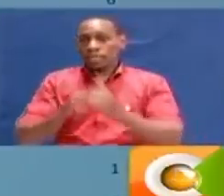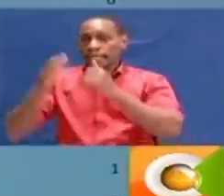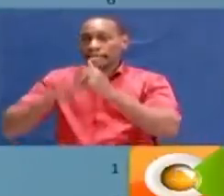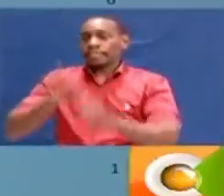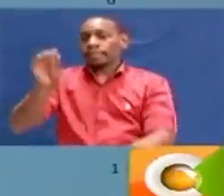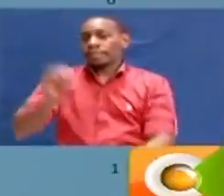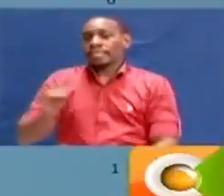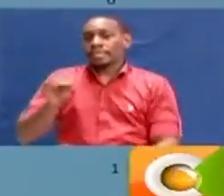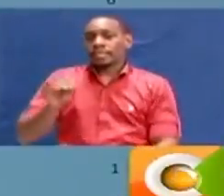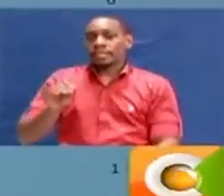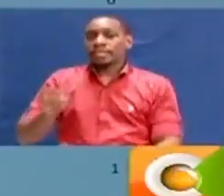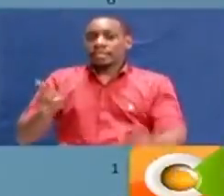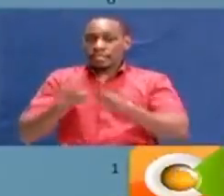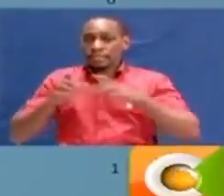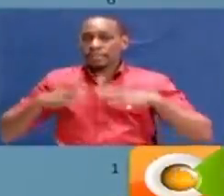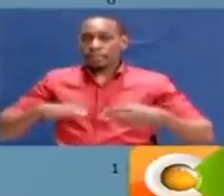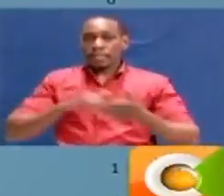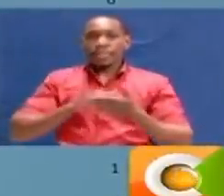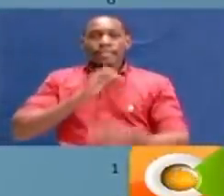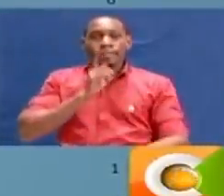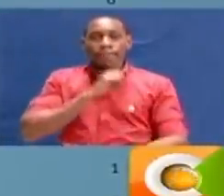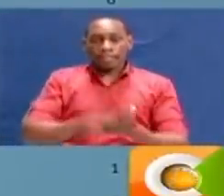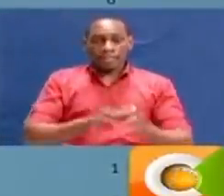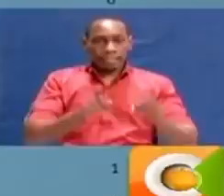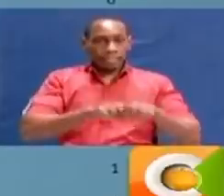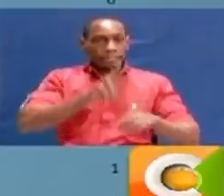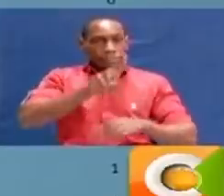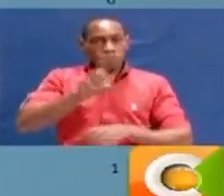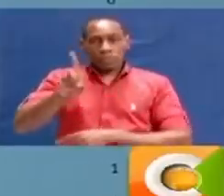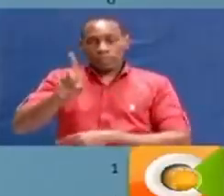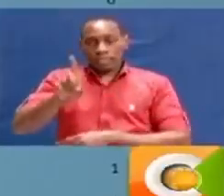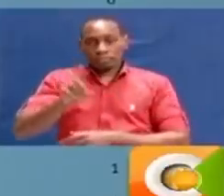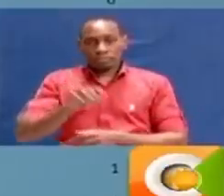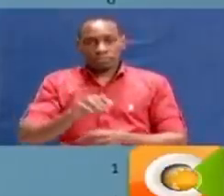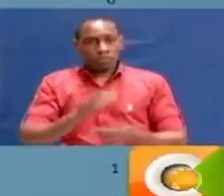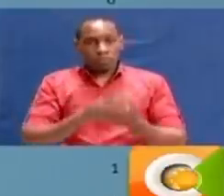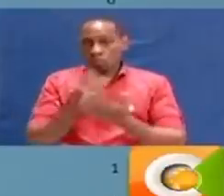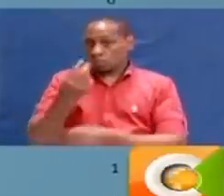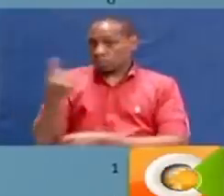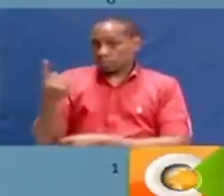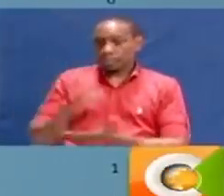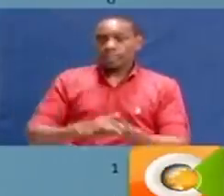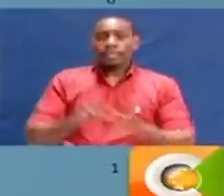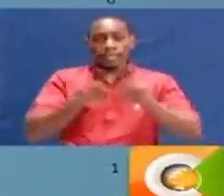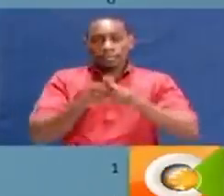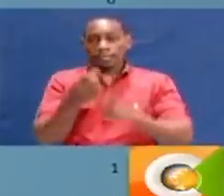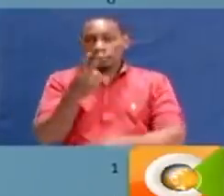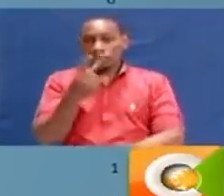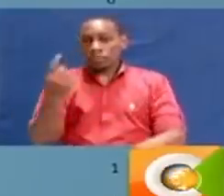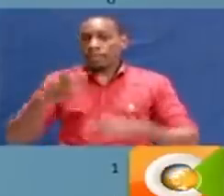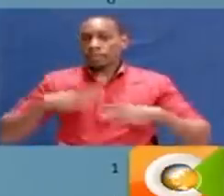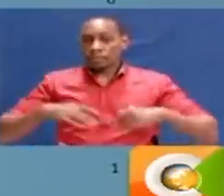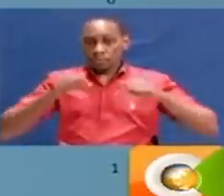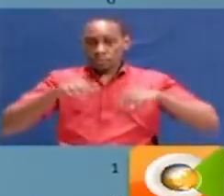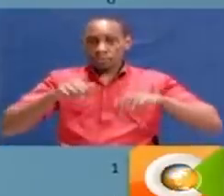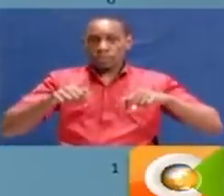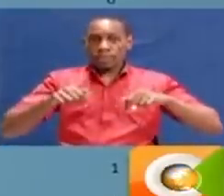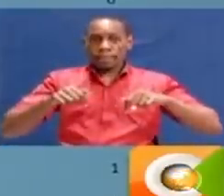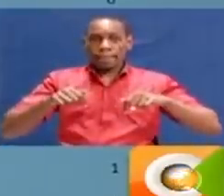21, is it 21? Out of the 21 persons, because today we have We have 4. We have